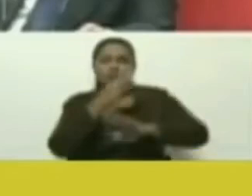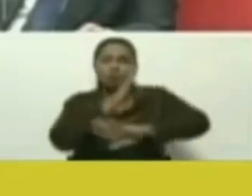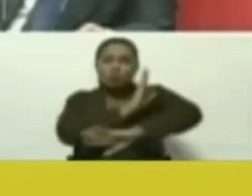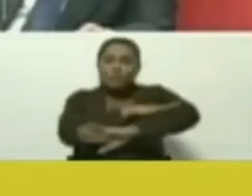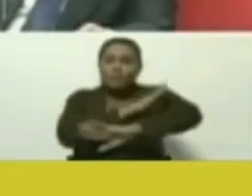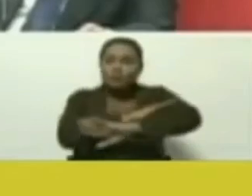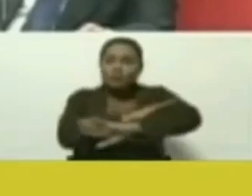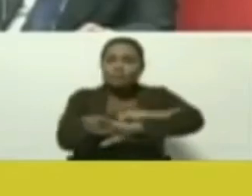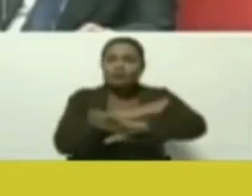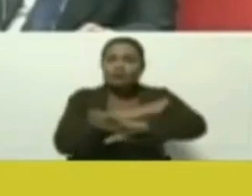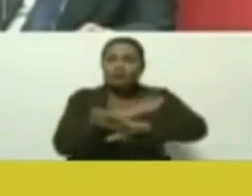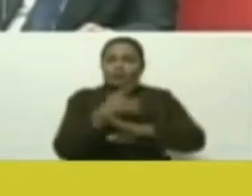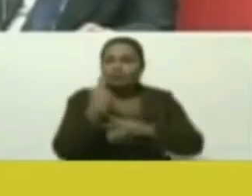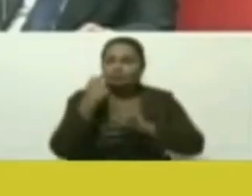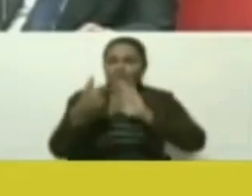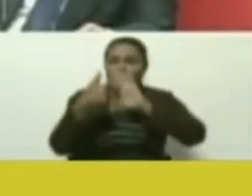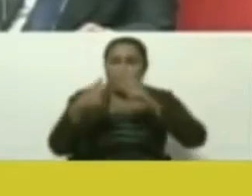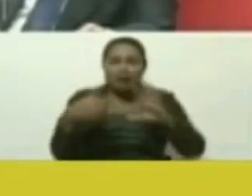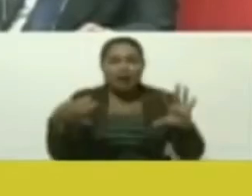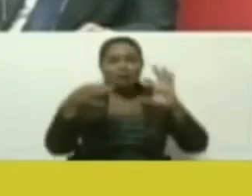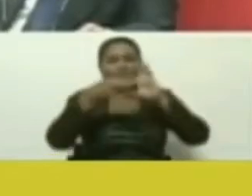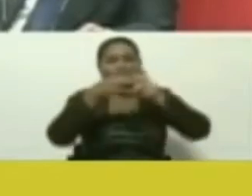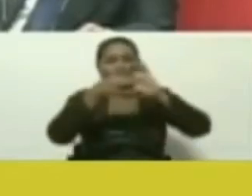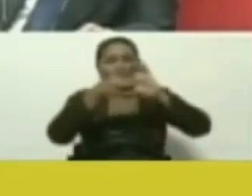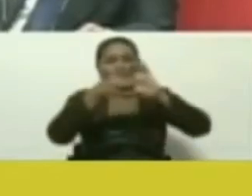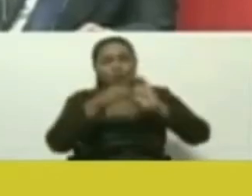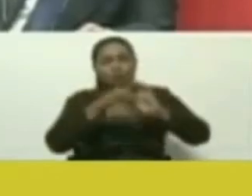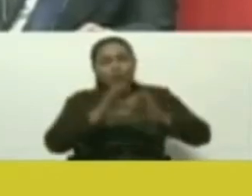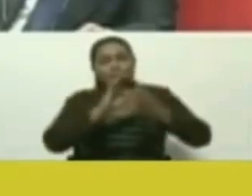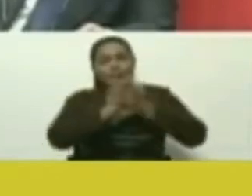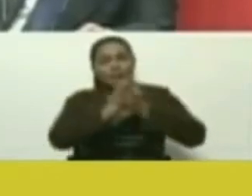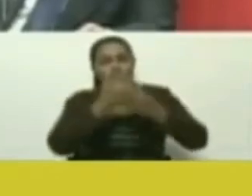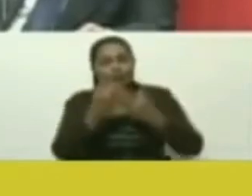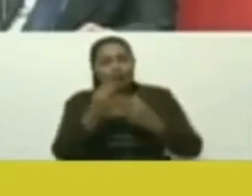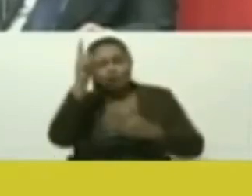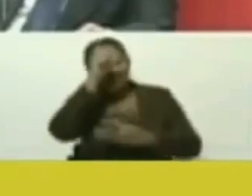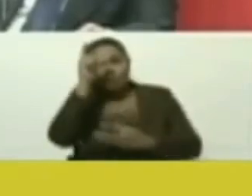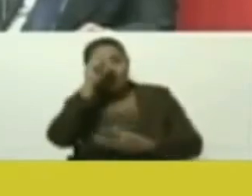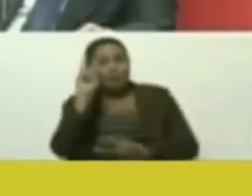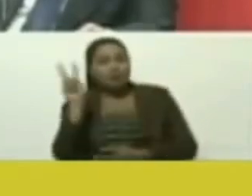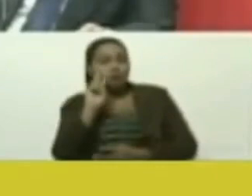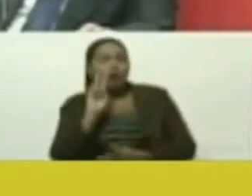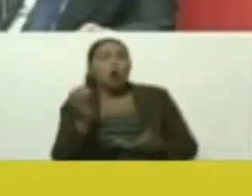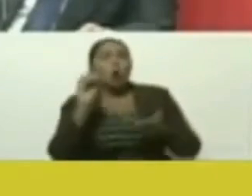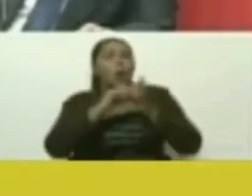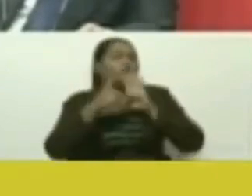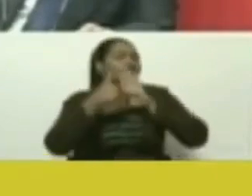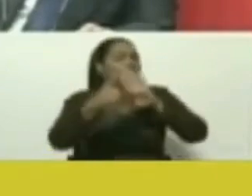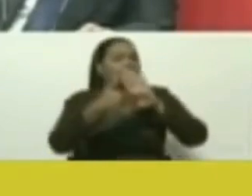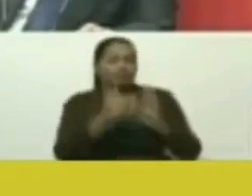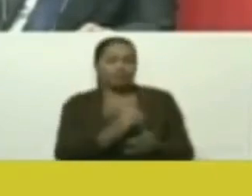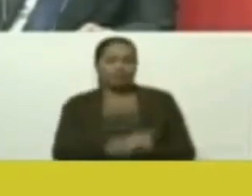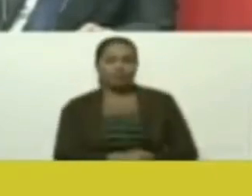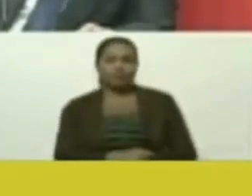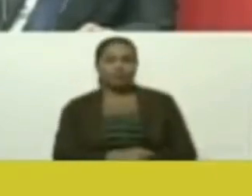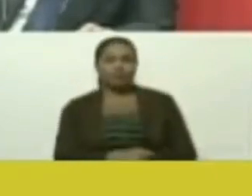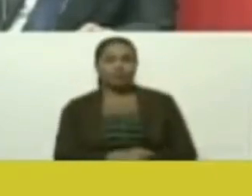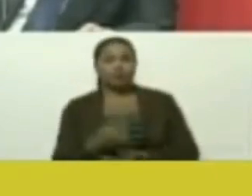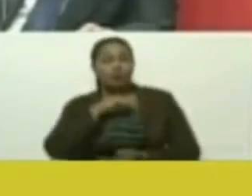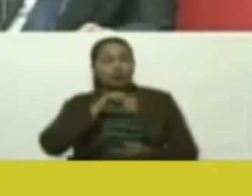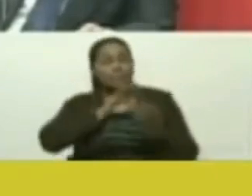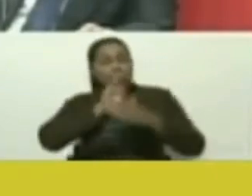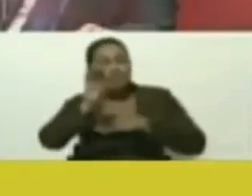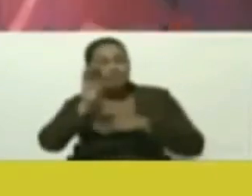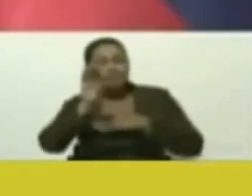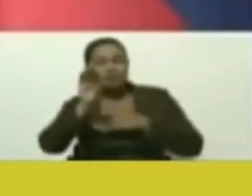where we proved the character of our friendship between both countries once again.